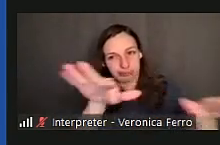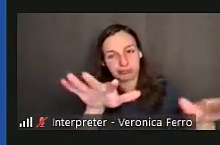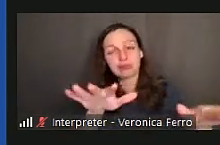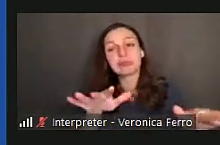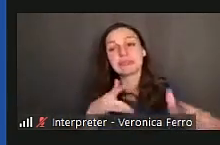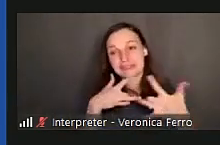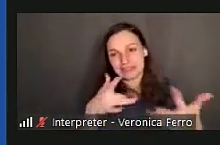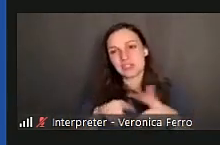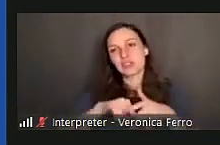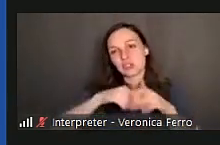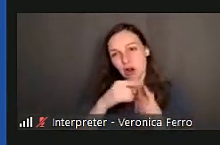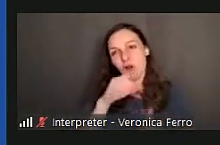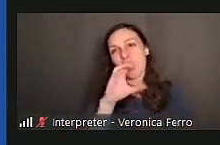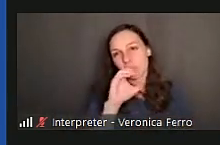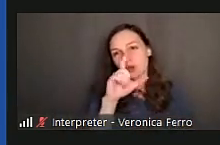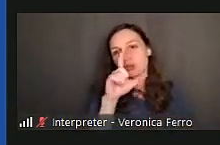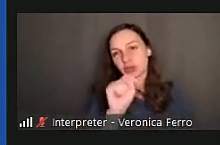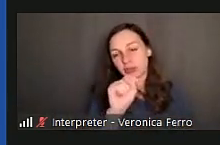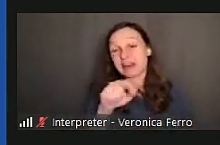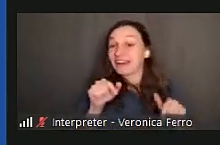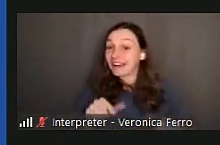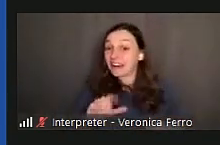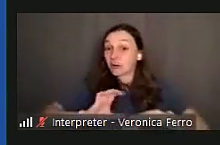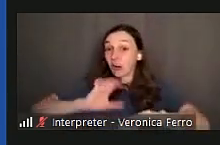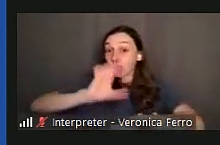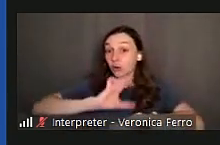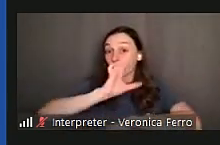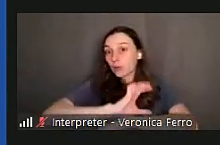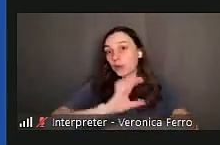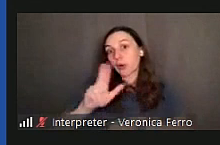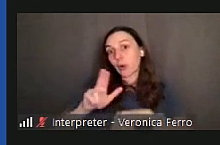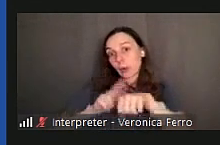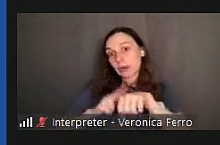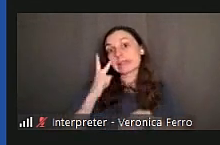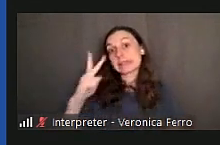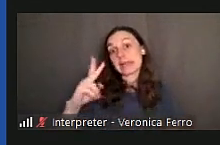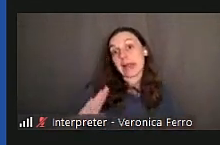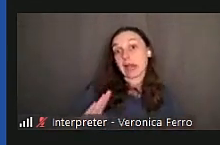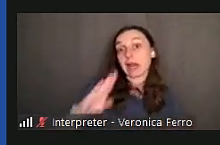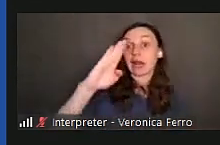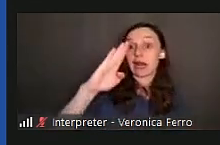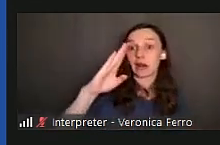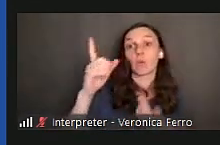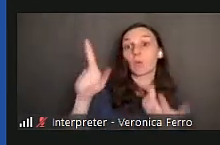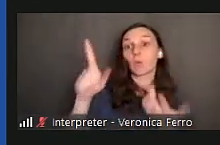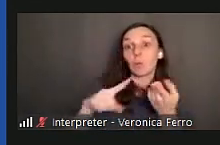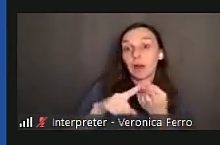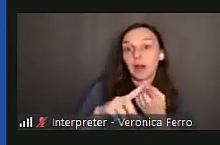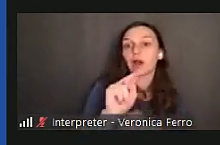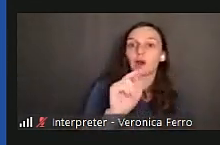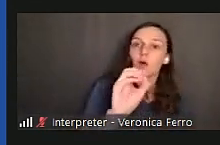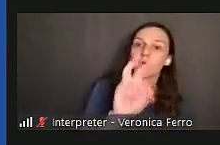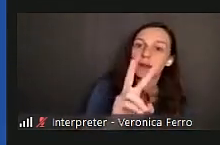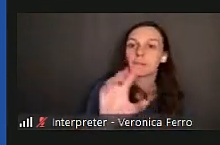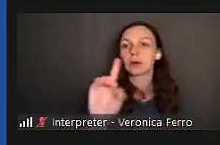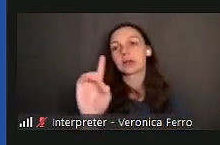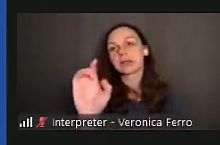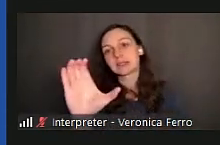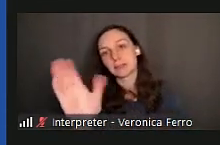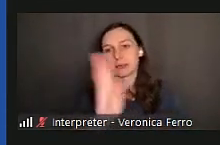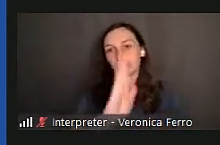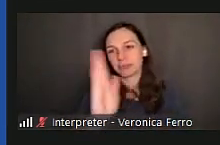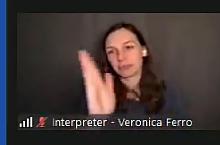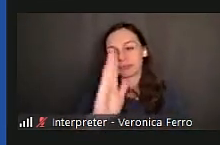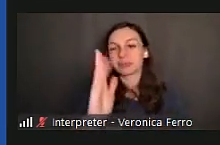October. Here in Colorado, we start to see an increase oftentimes in November into December, with a typical peak occurring in